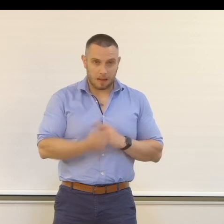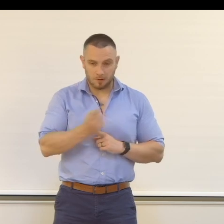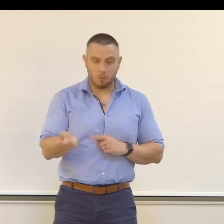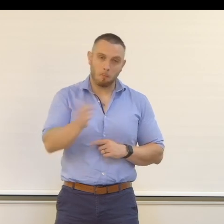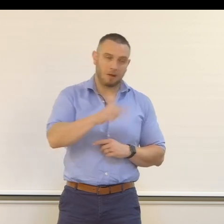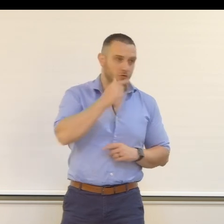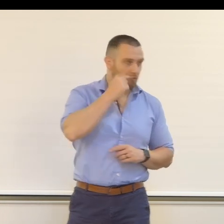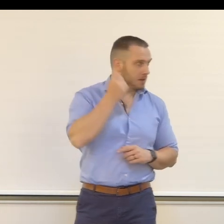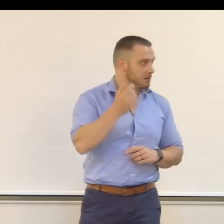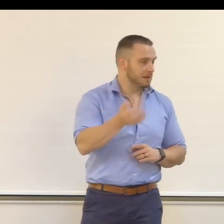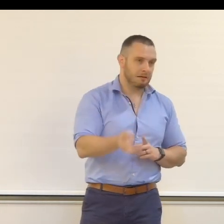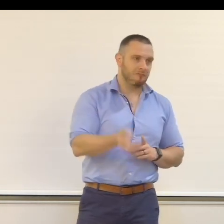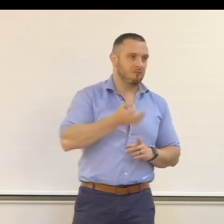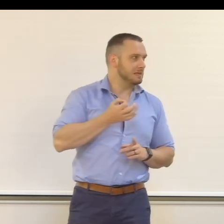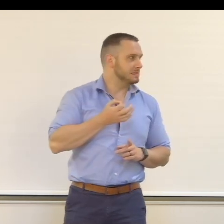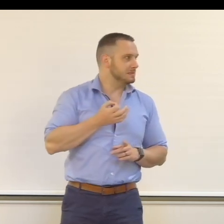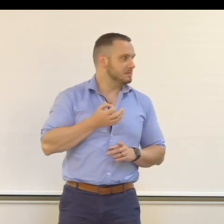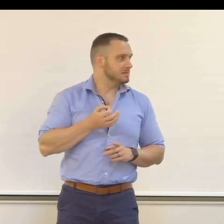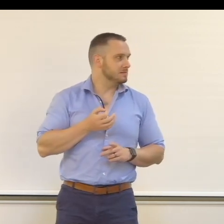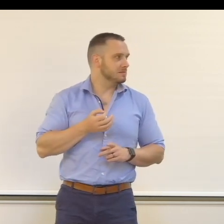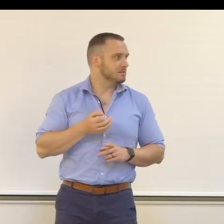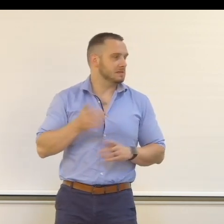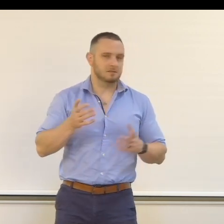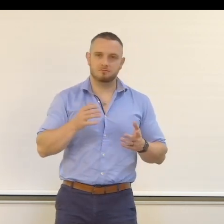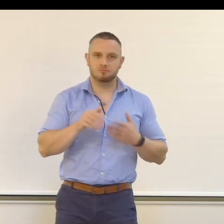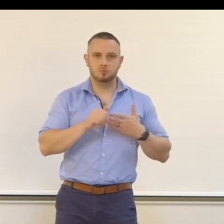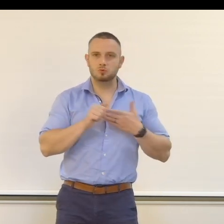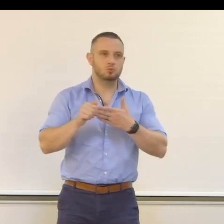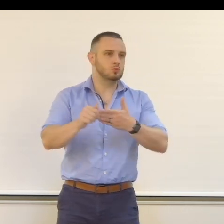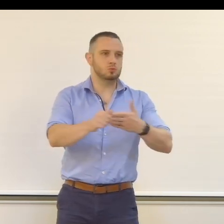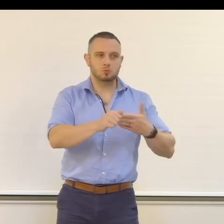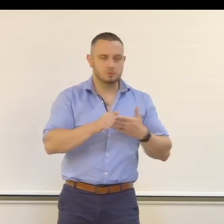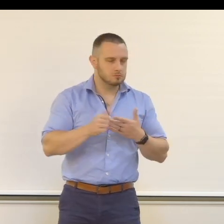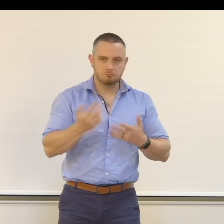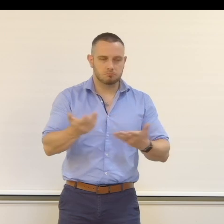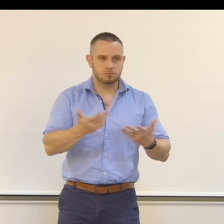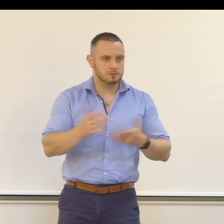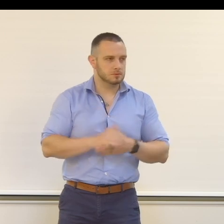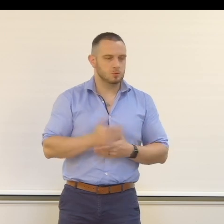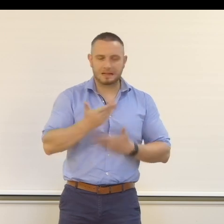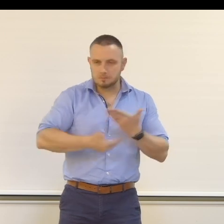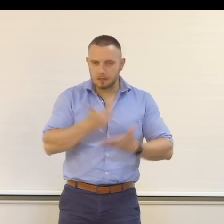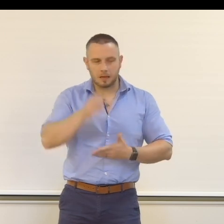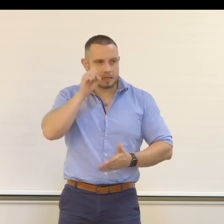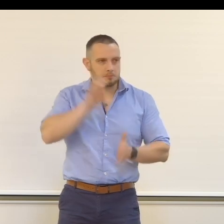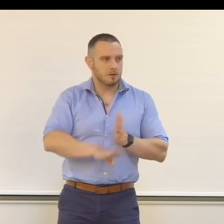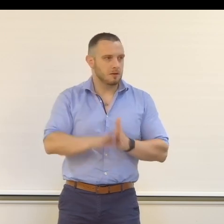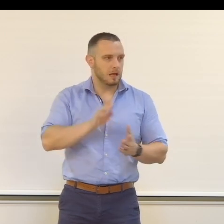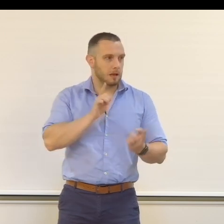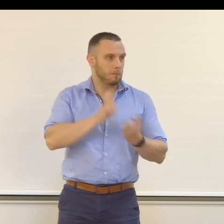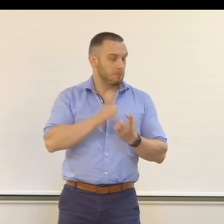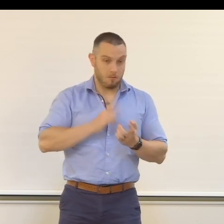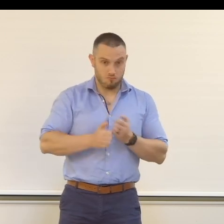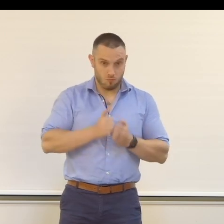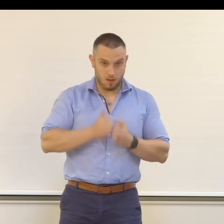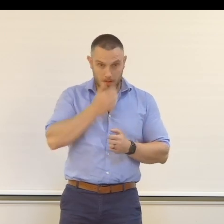France, and I was invited. ISA prepared like a grand tour around Europe to talk about the experience. And I met with my brother, who